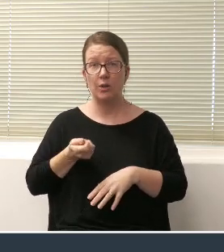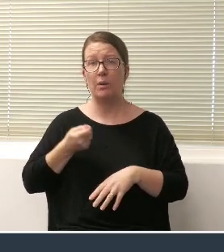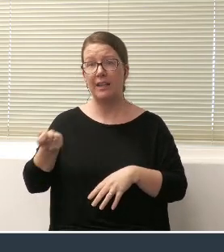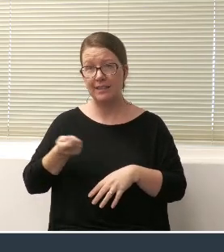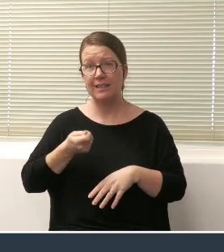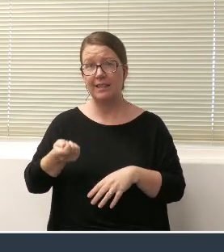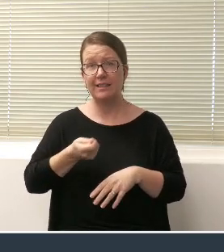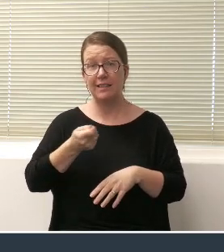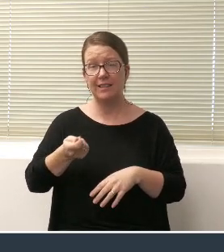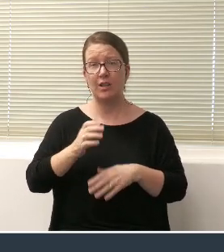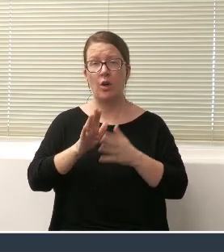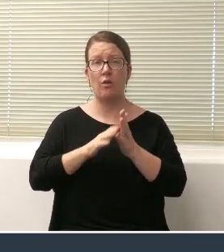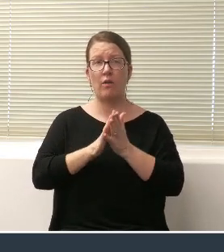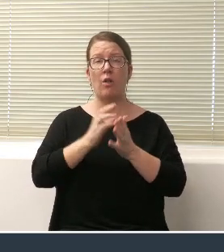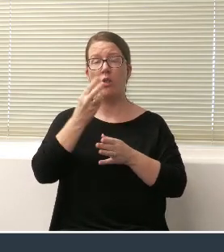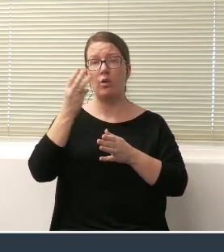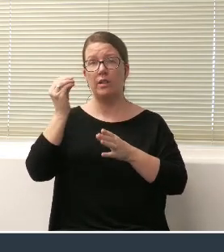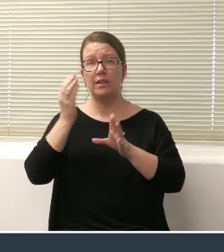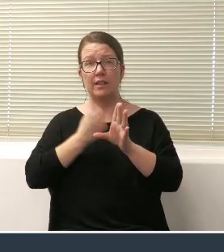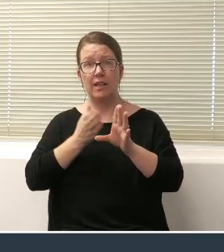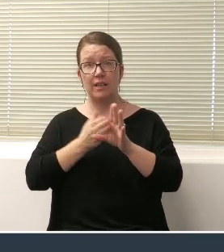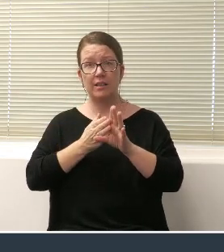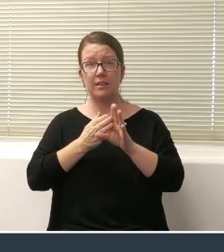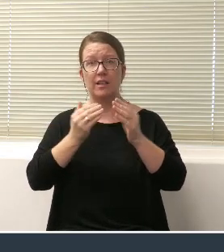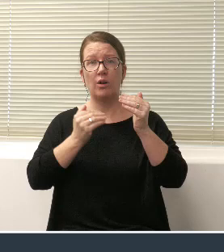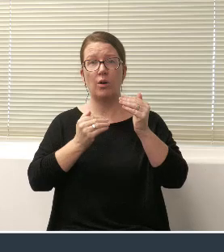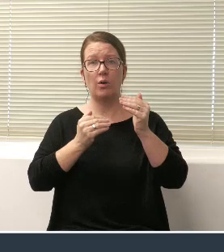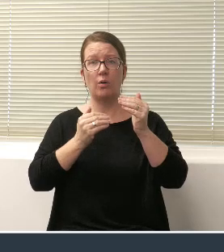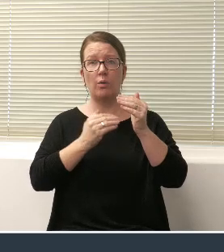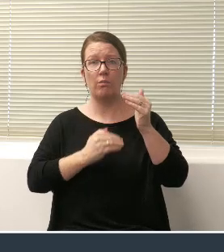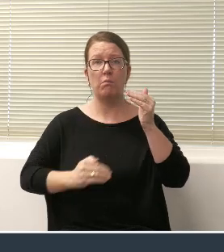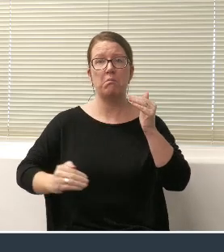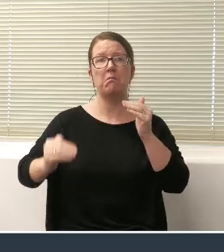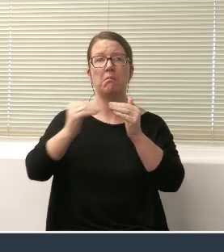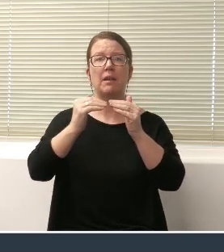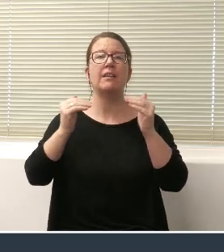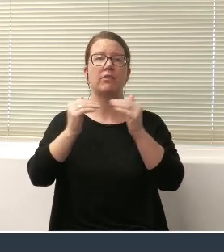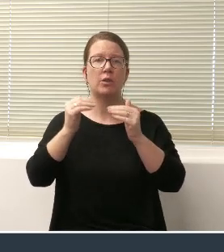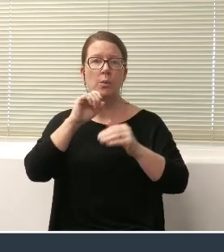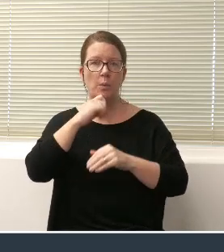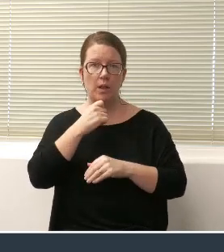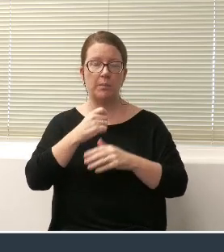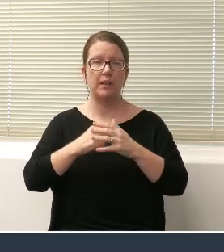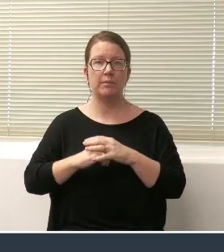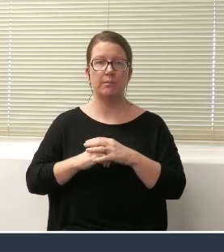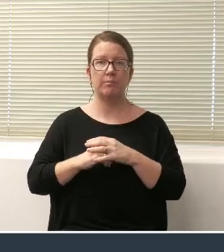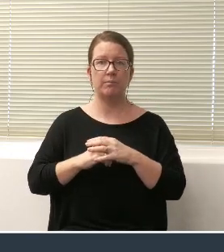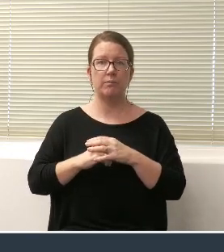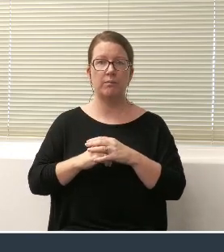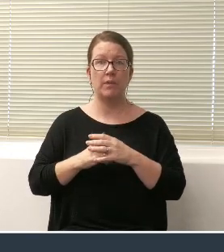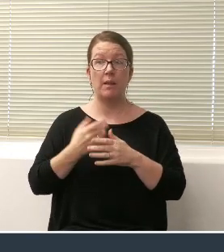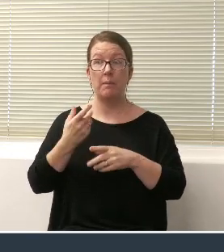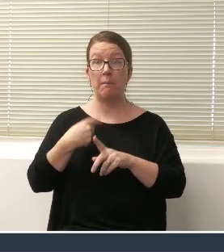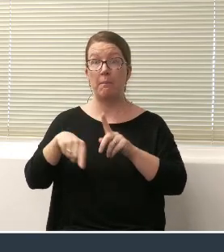math, that's about a 30-year break-even amount. And then we have an asset that we also have the ability